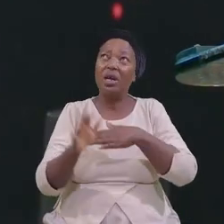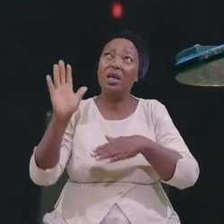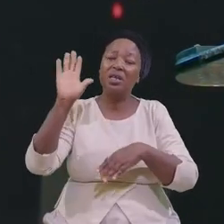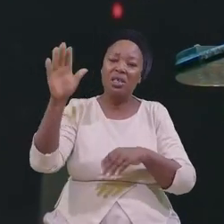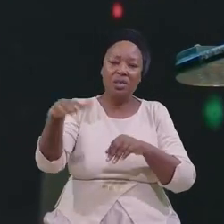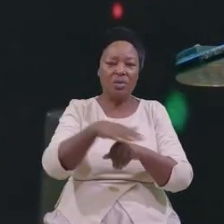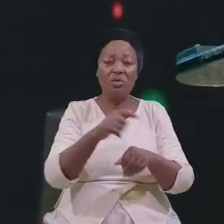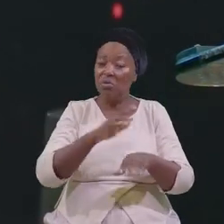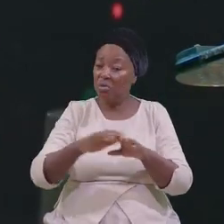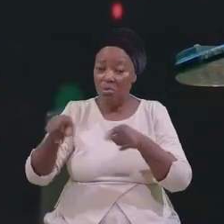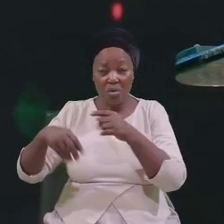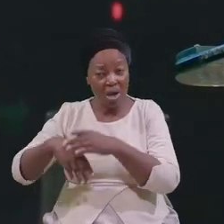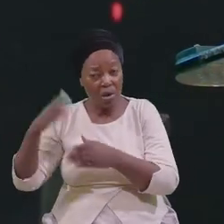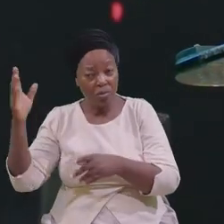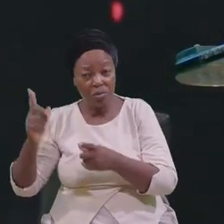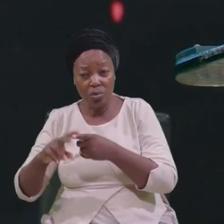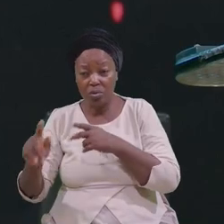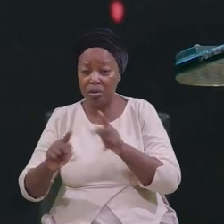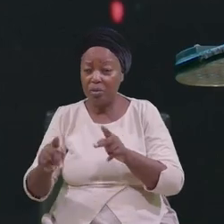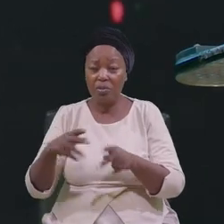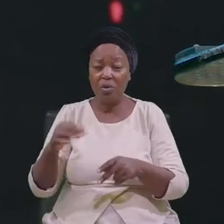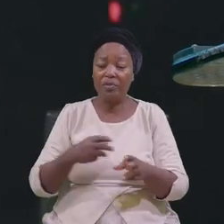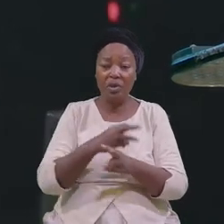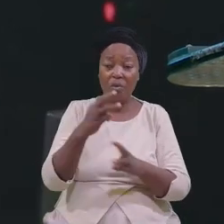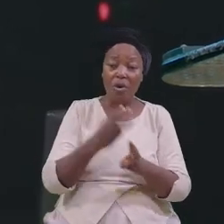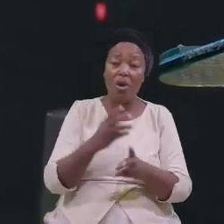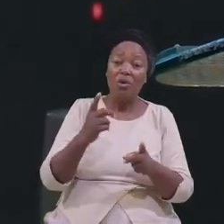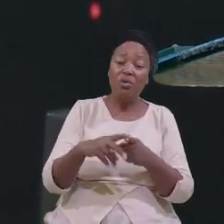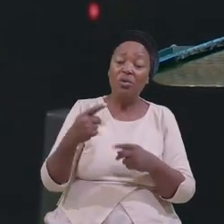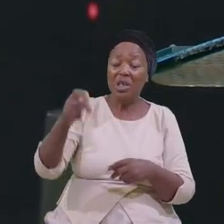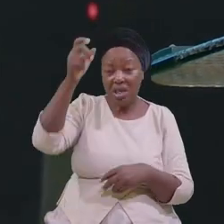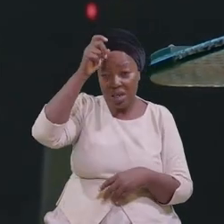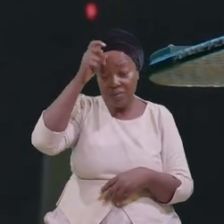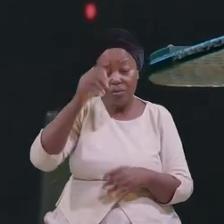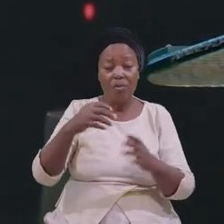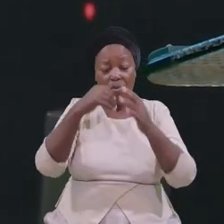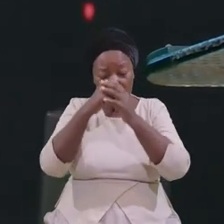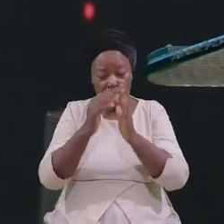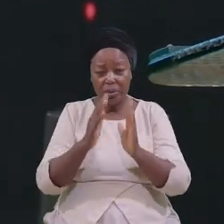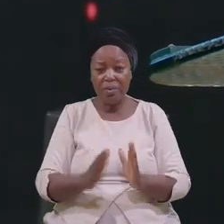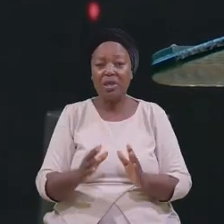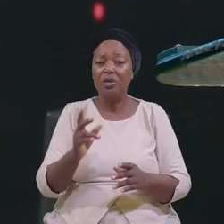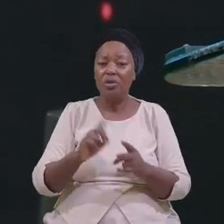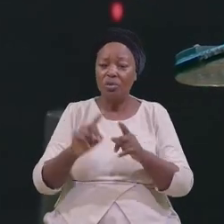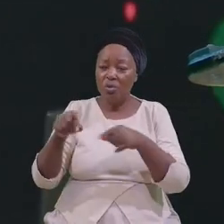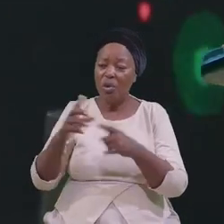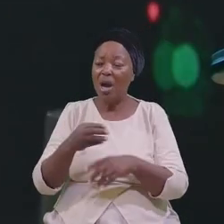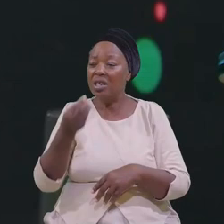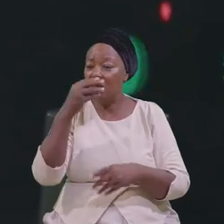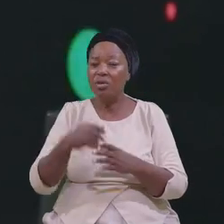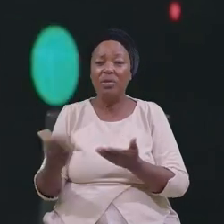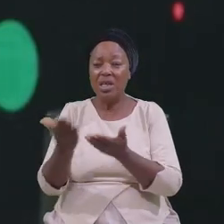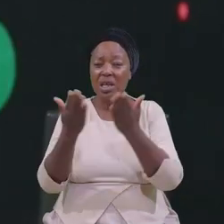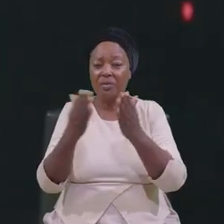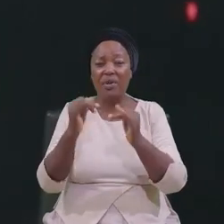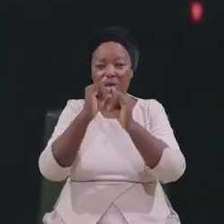go out to the people of the world, to the devil worshippers, to go and eat of their sacrifices